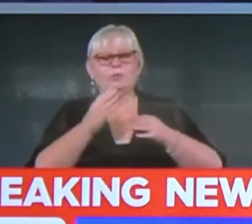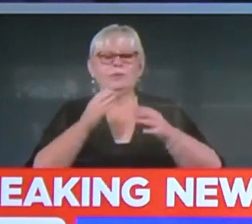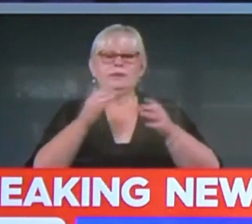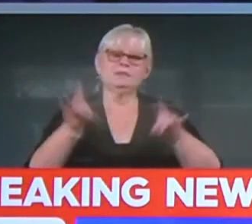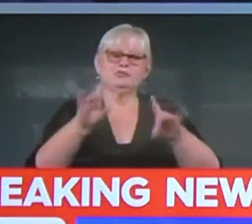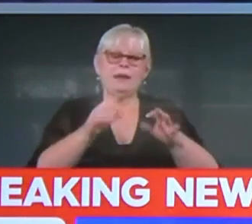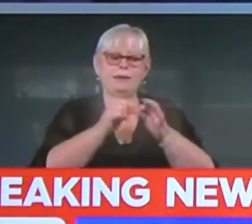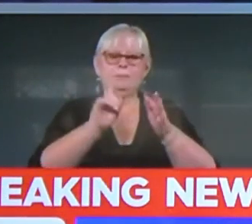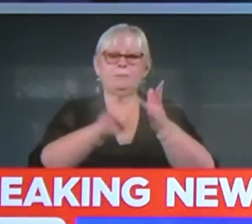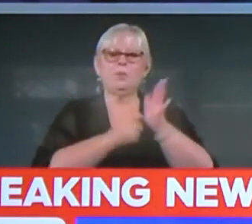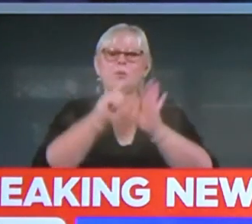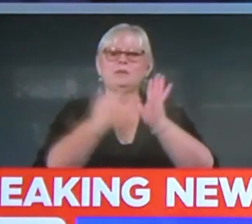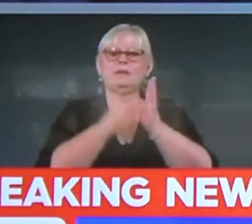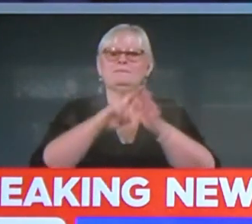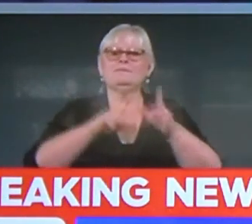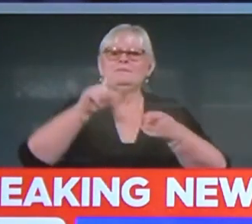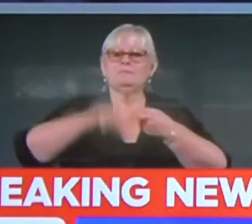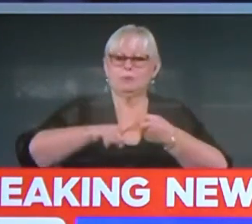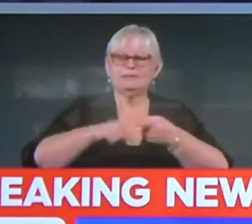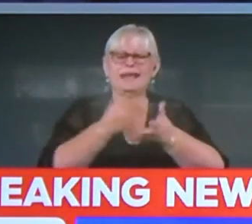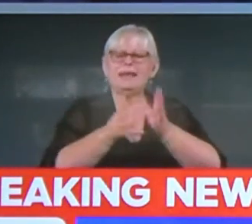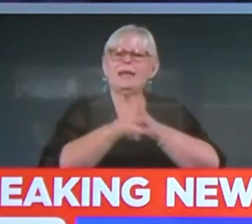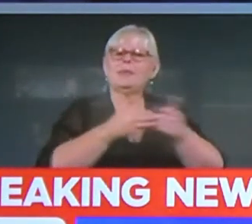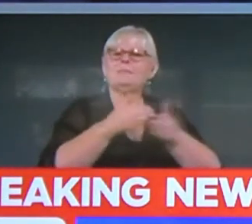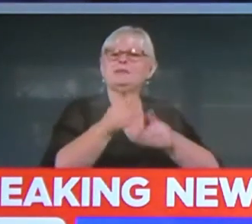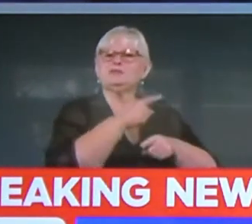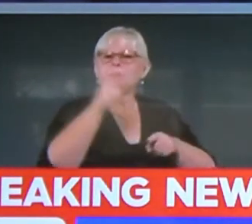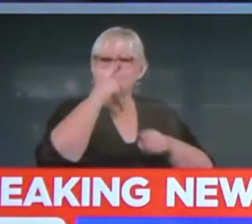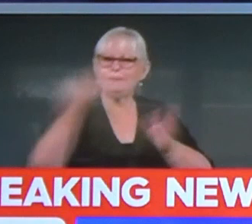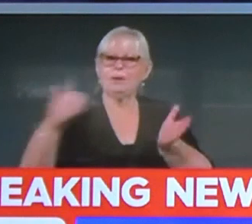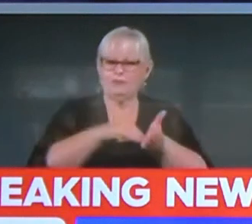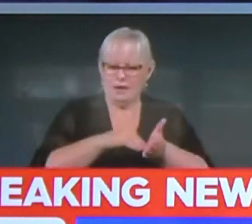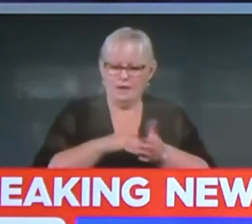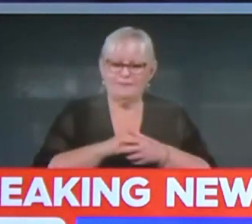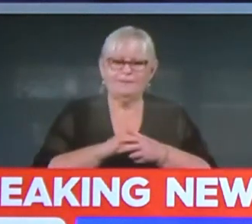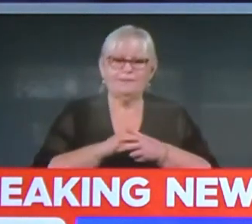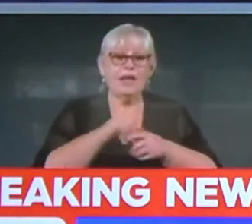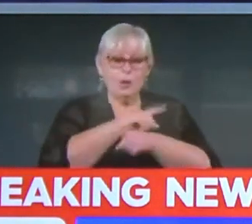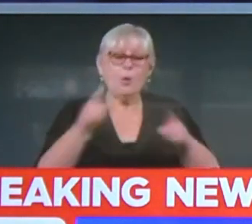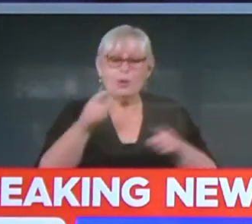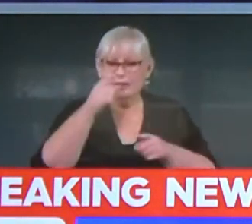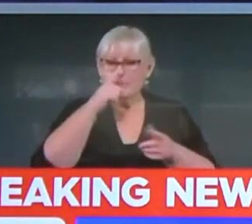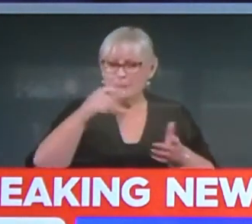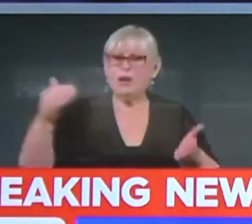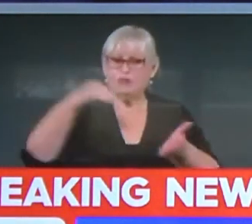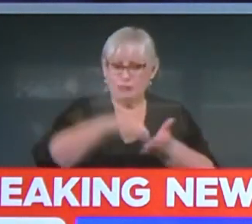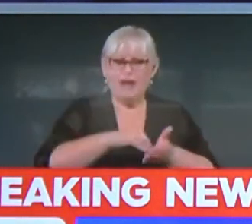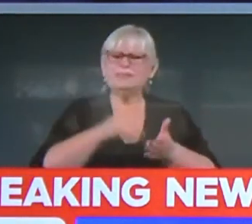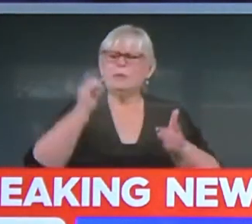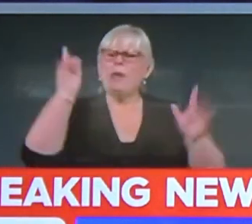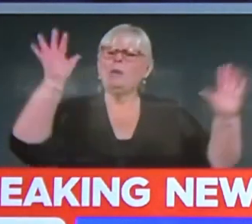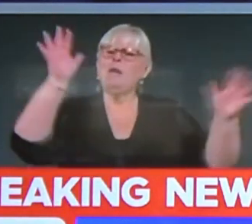in terms of how they manage those arrivals. All those who are arriving and the numbers who are arriving are falling each